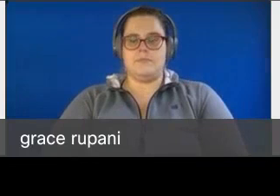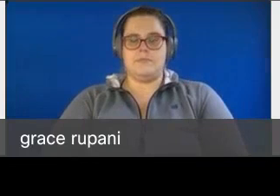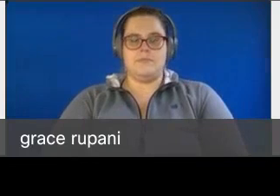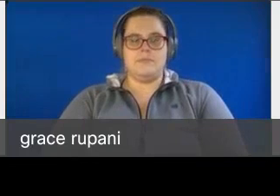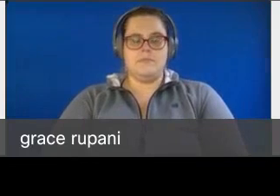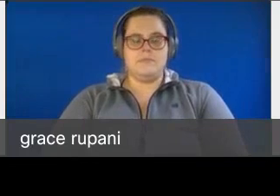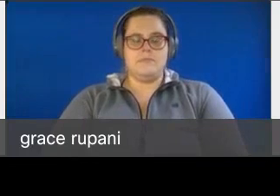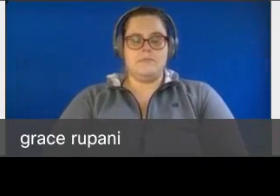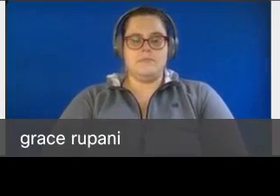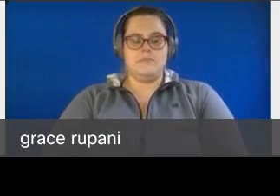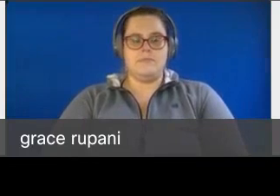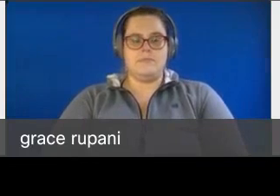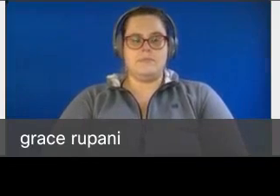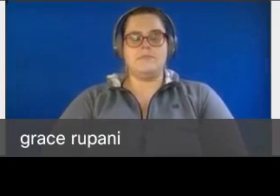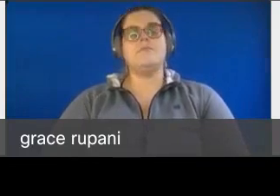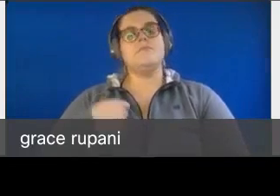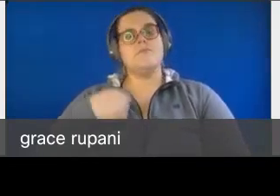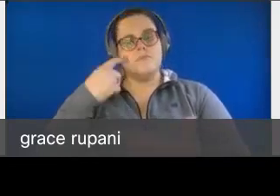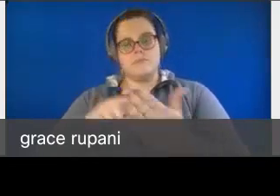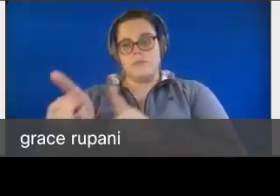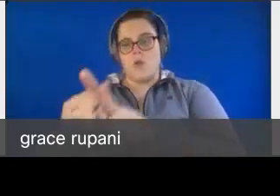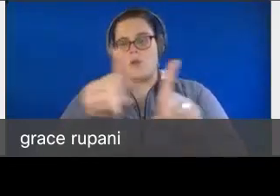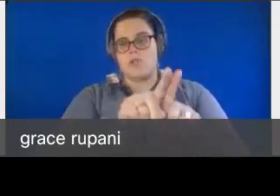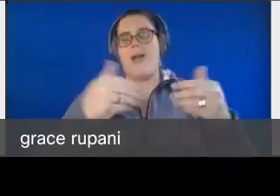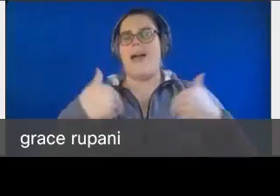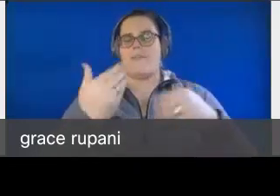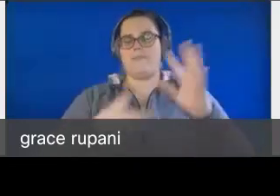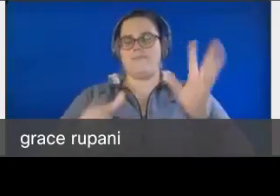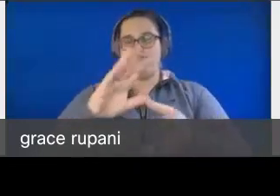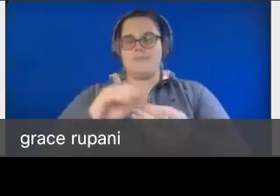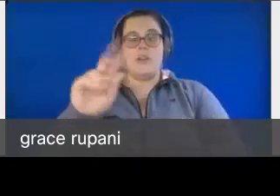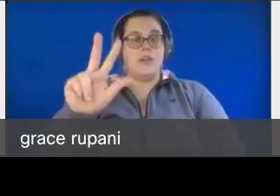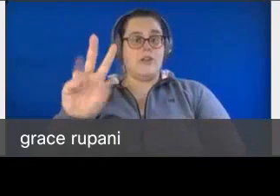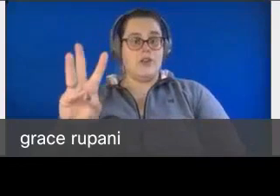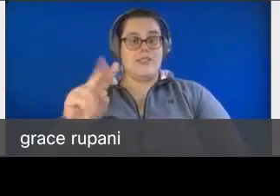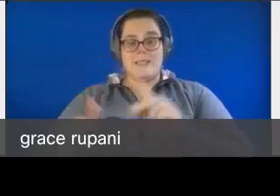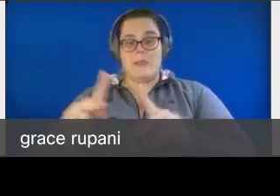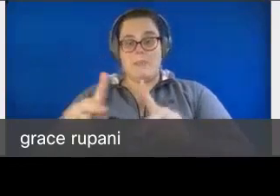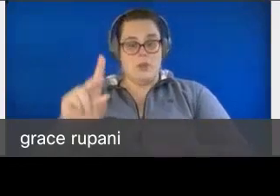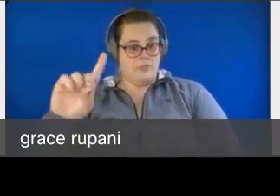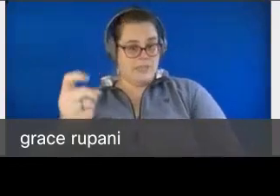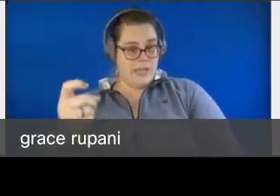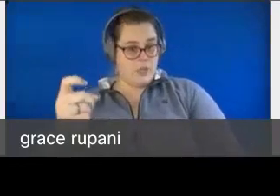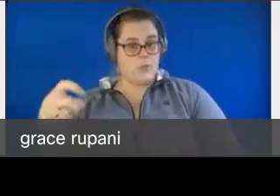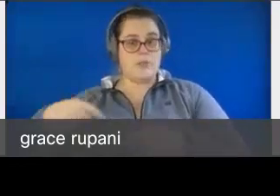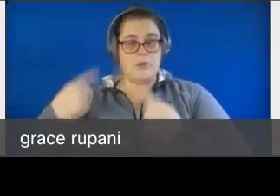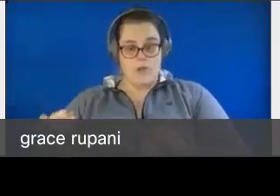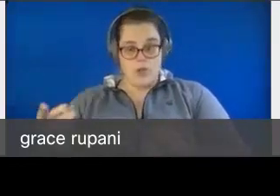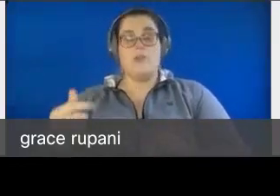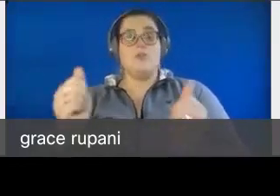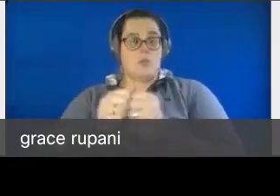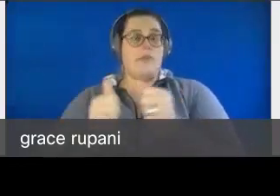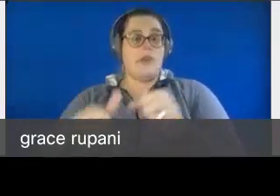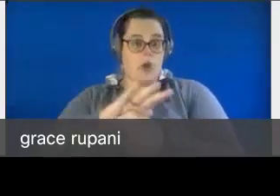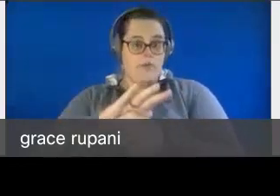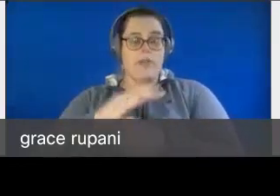There have also been 36 people who have been diagnosed with COVID-19, who we have confirmed